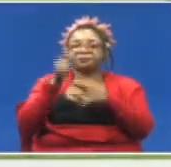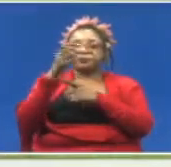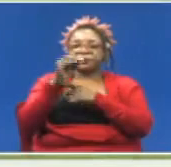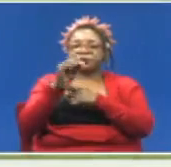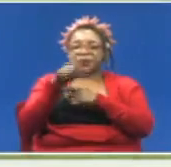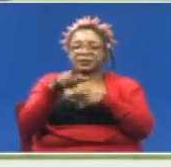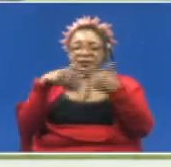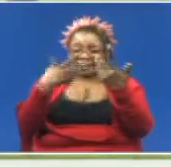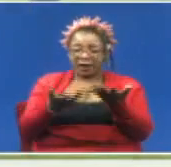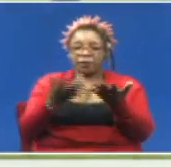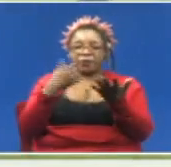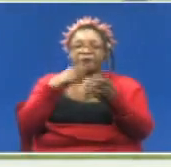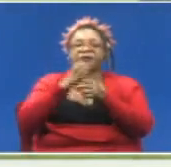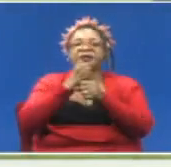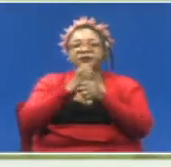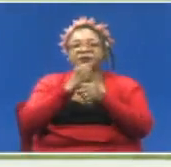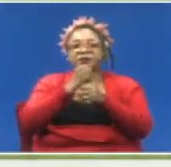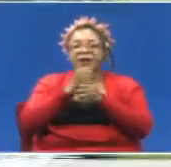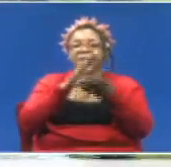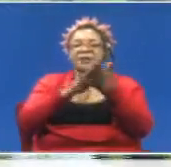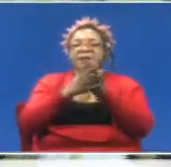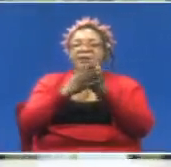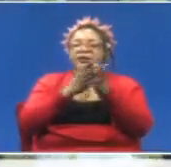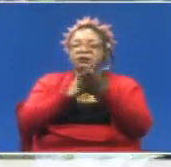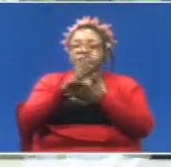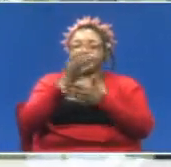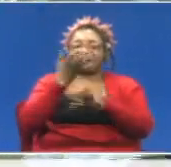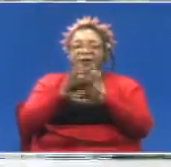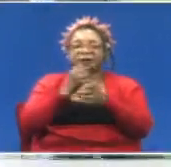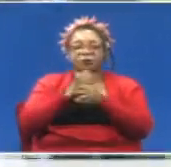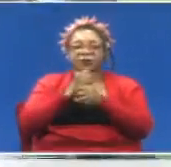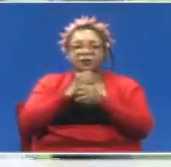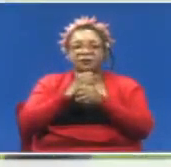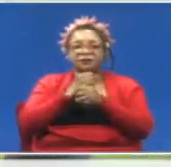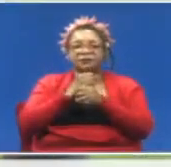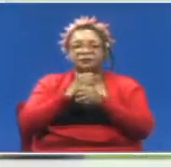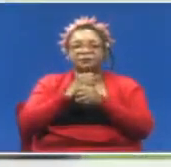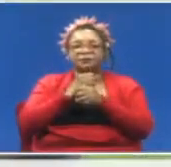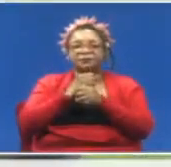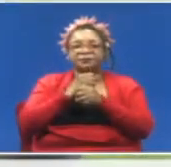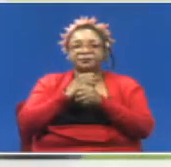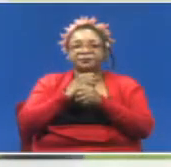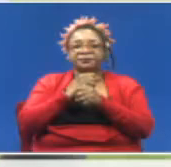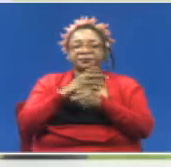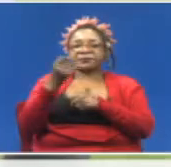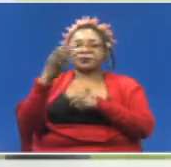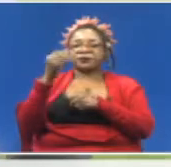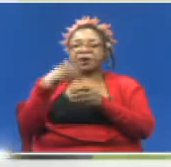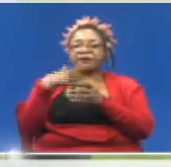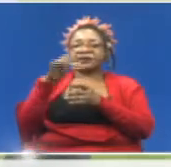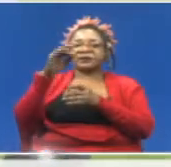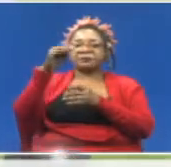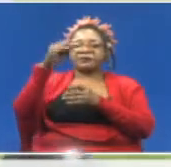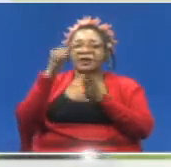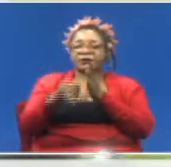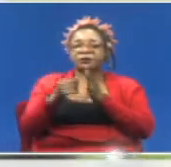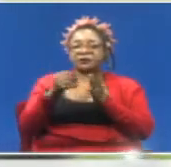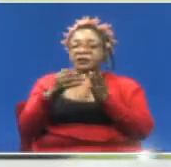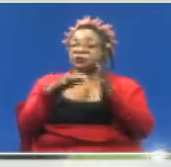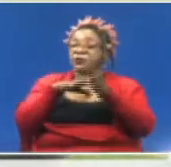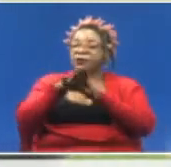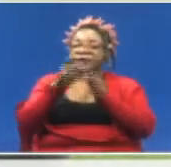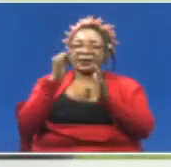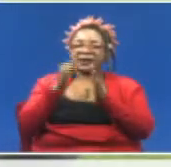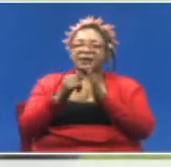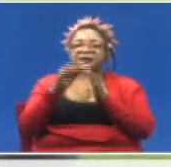how we build the character and everything that is coming through the hard work they're doing. It was a bit tough. You saw our semi-finals, we scoring almost at the last minute